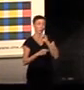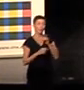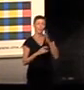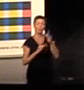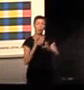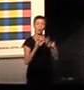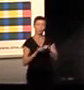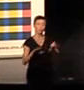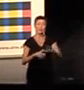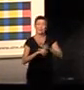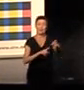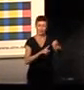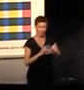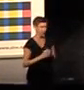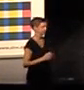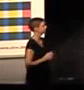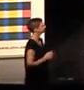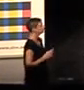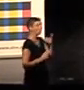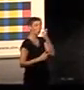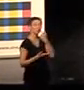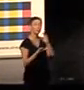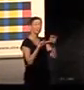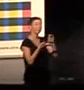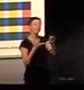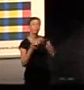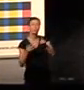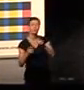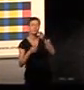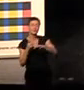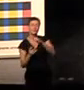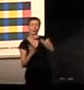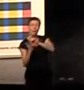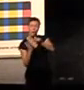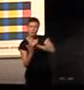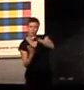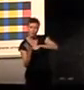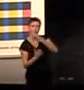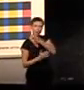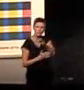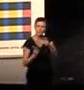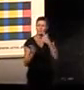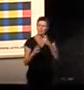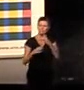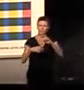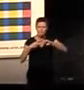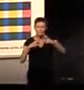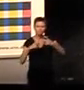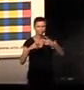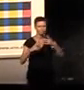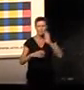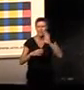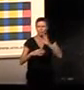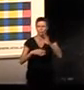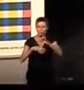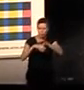show commision several articles iking belgian professionals to reflect on